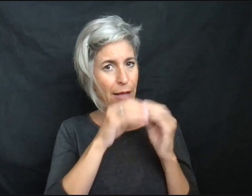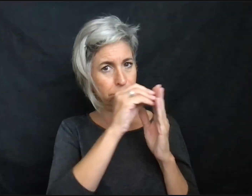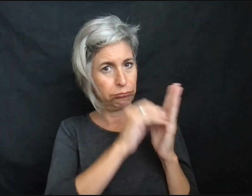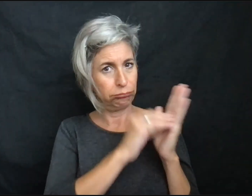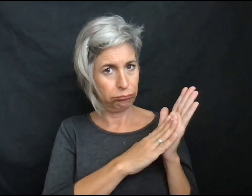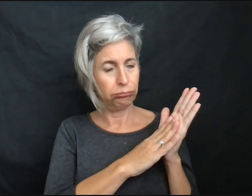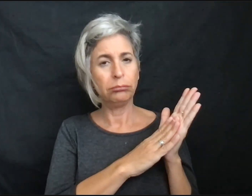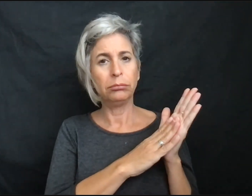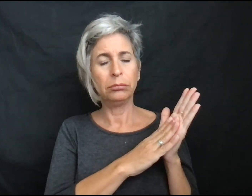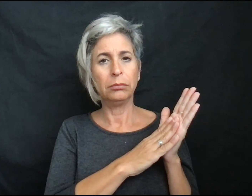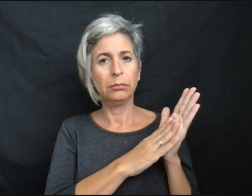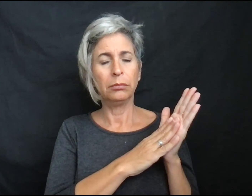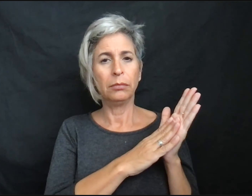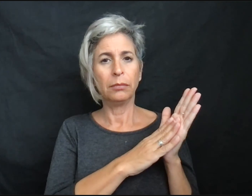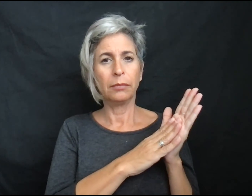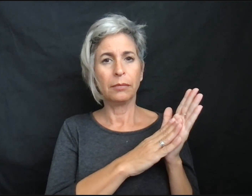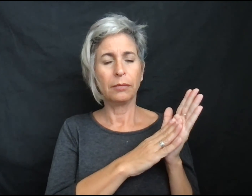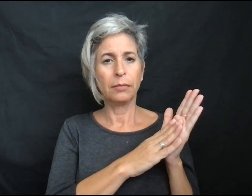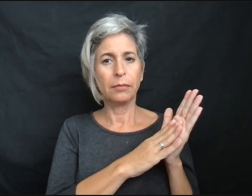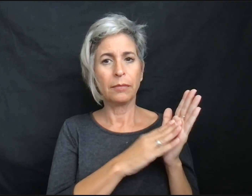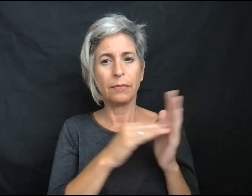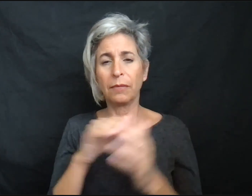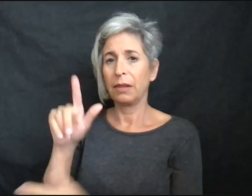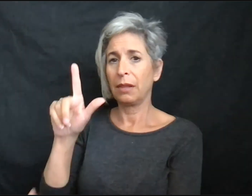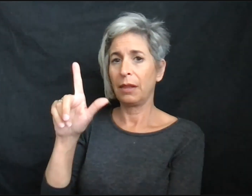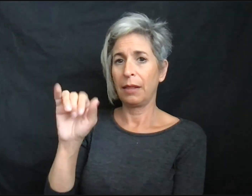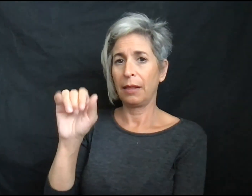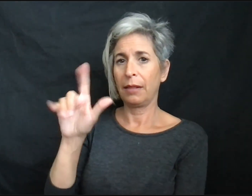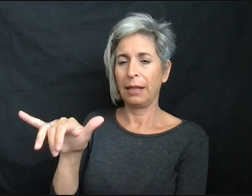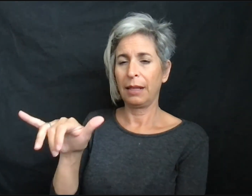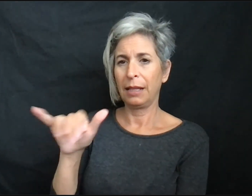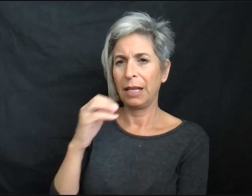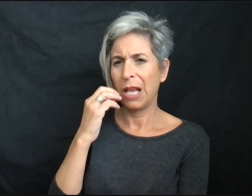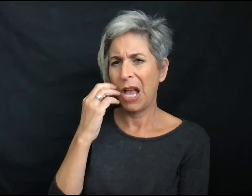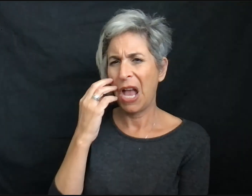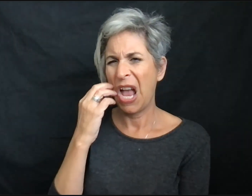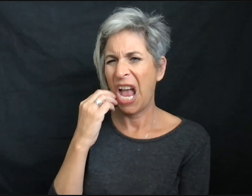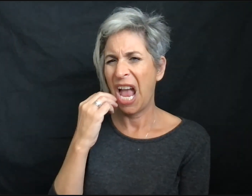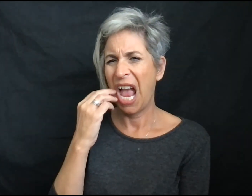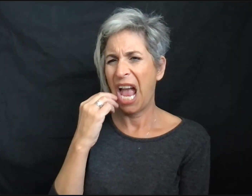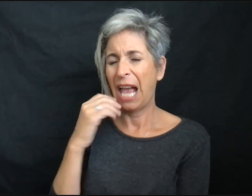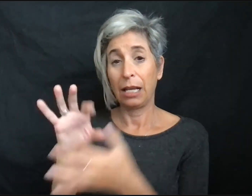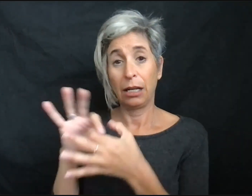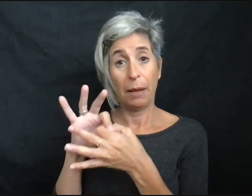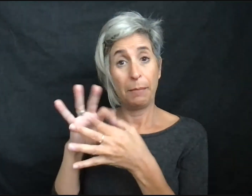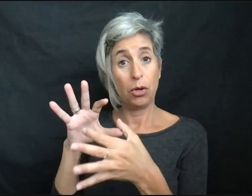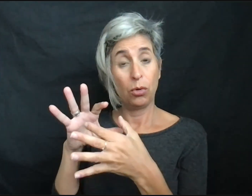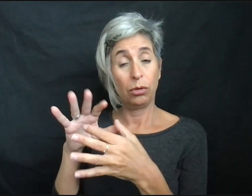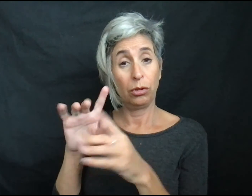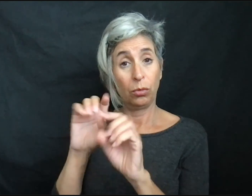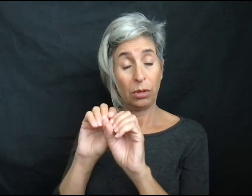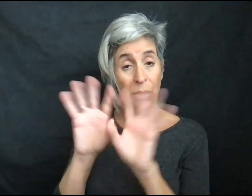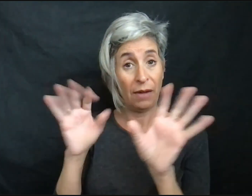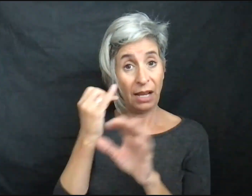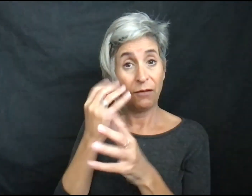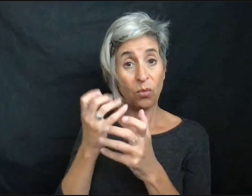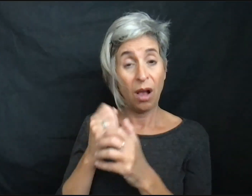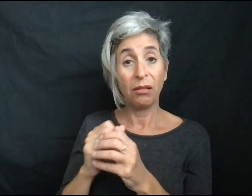So And then, of course, by Lily, and I can unmute Lily and have her clarify if you'd like. sure.